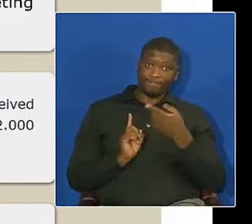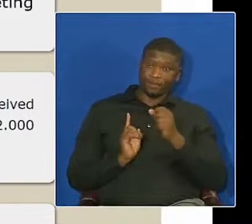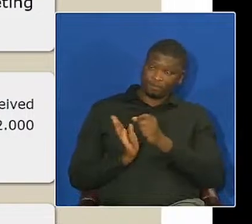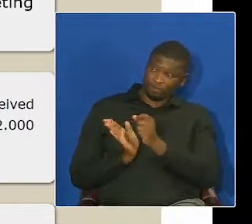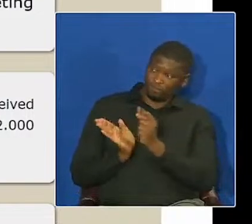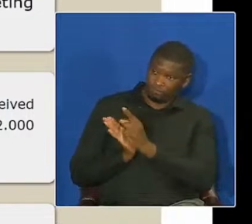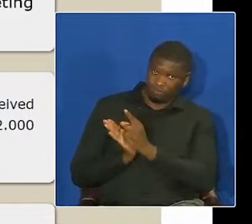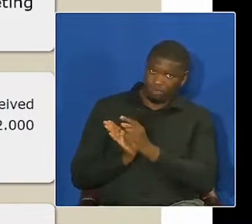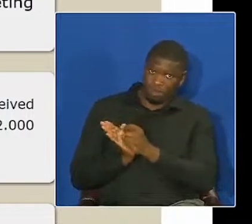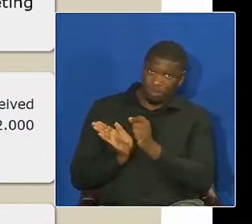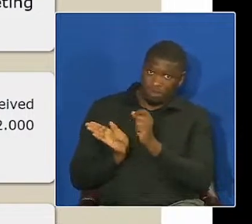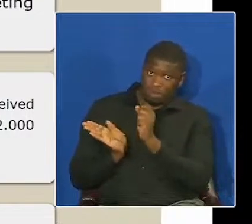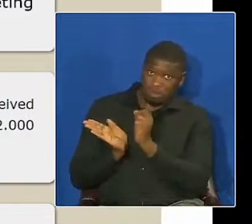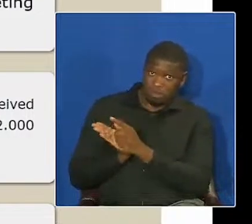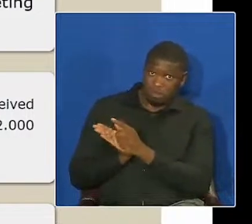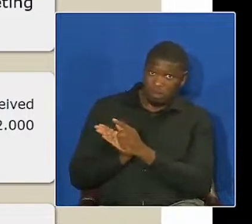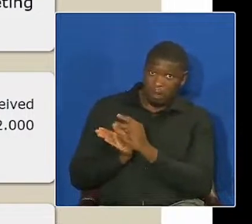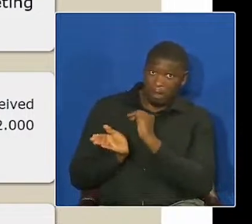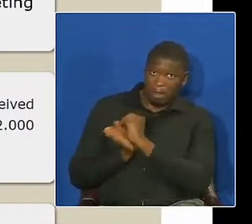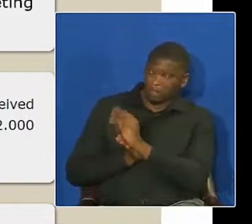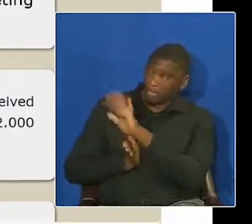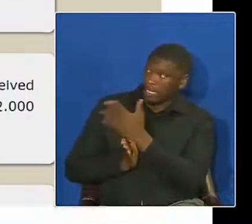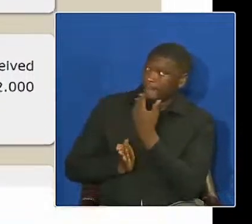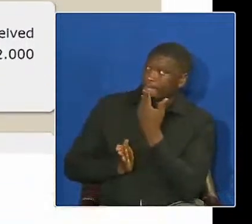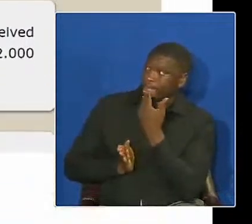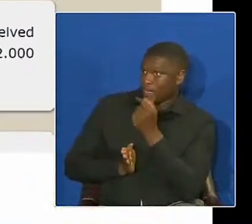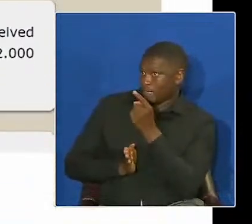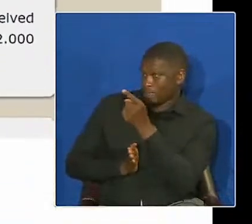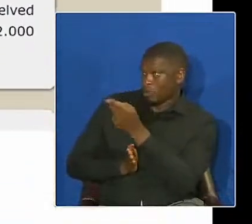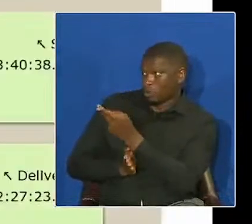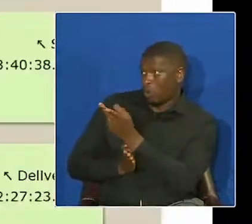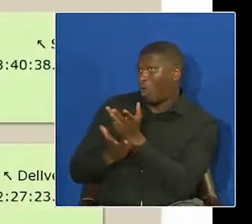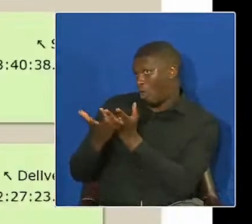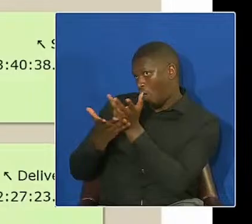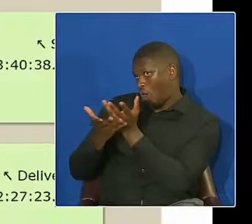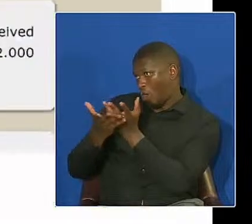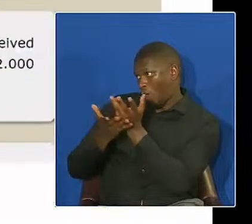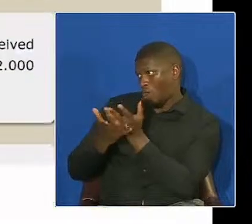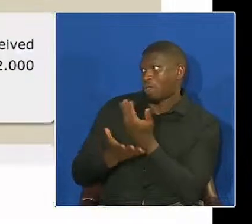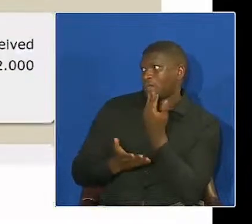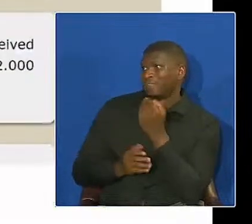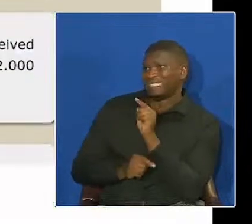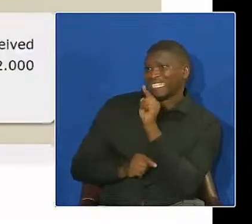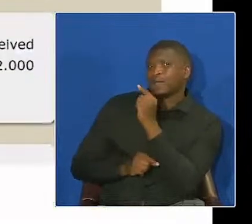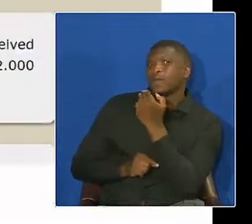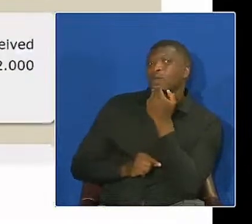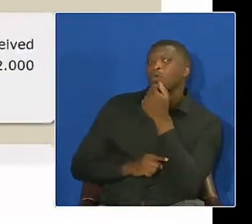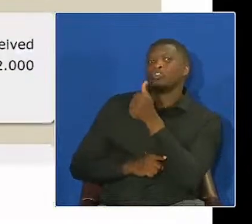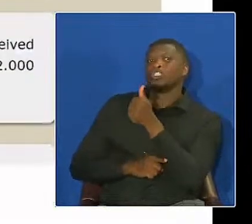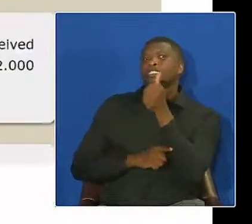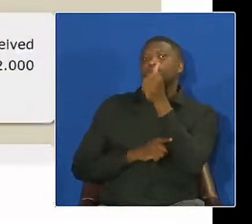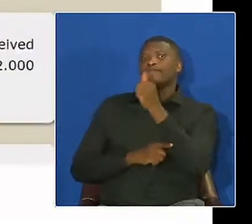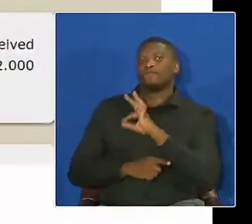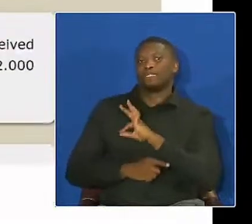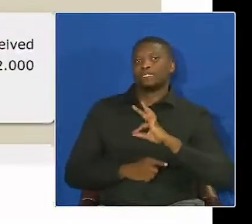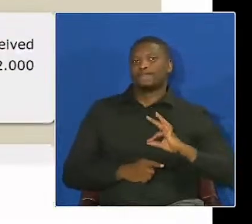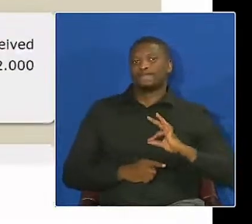now, please talk to him. The him then is interpreted as the Chief of Staff.